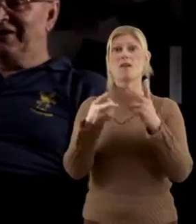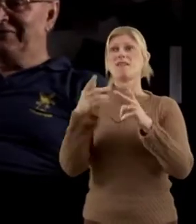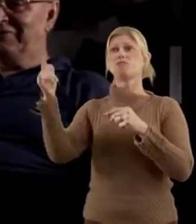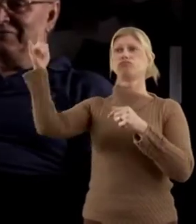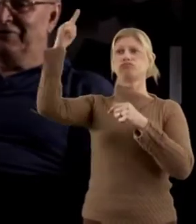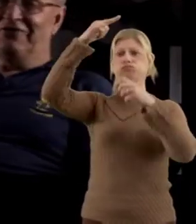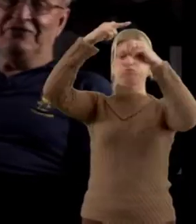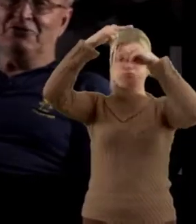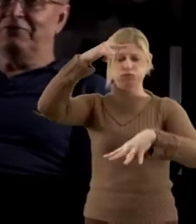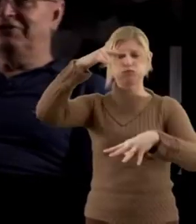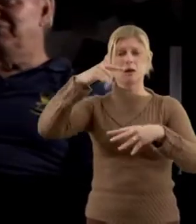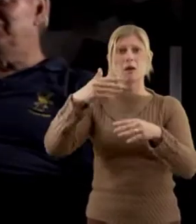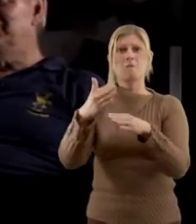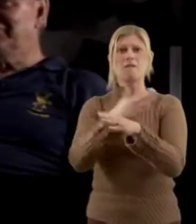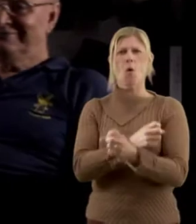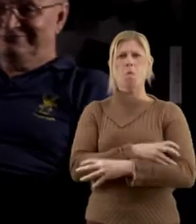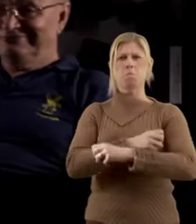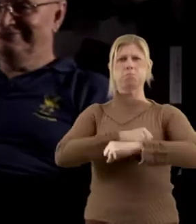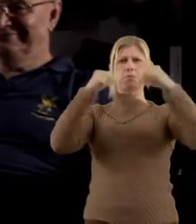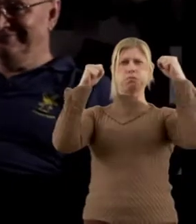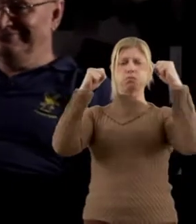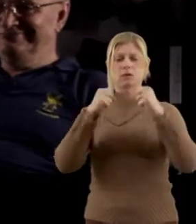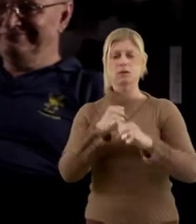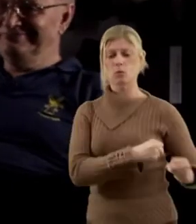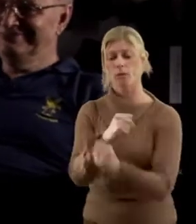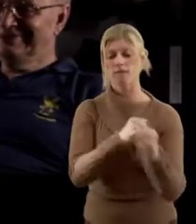to rake the bombs off if you dropped on your roof.